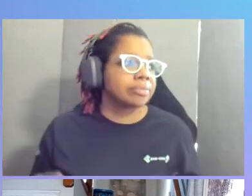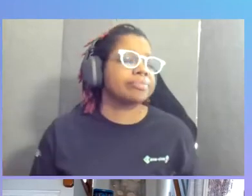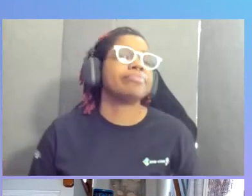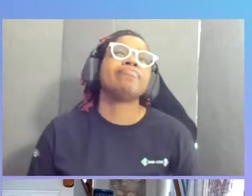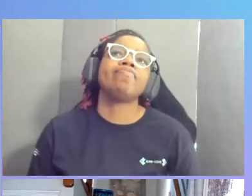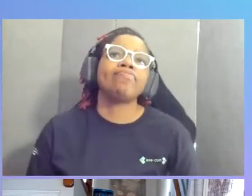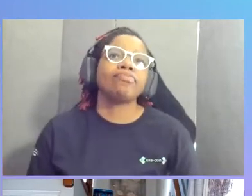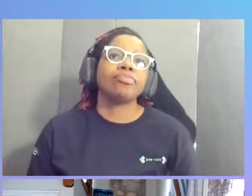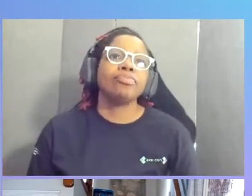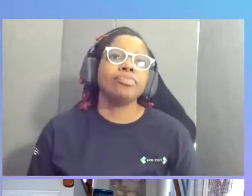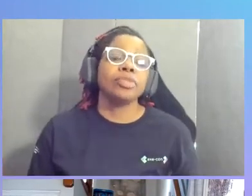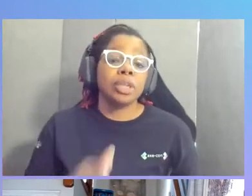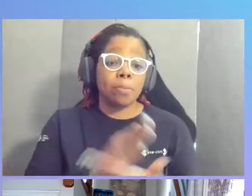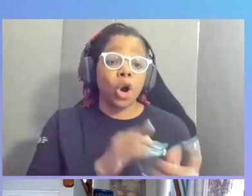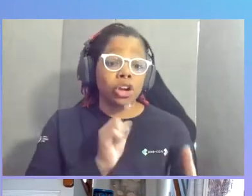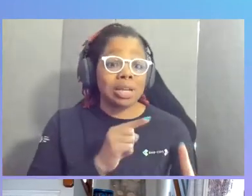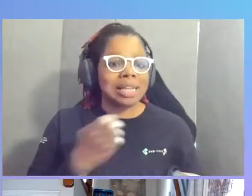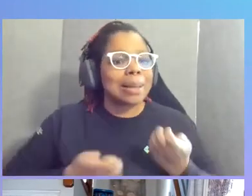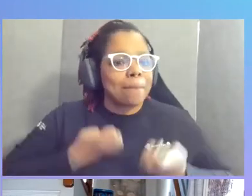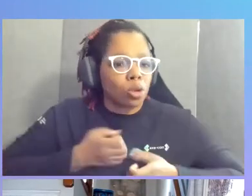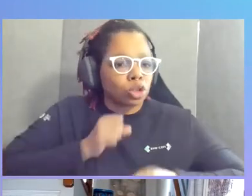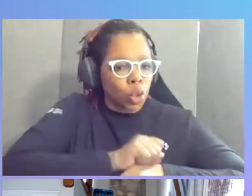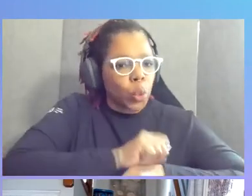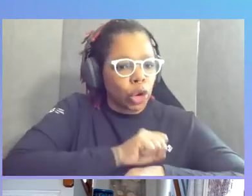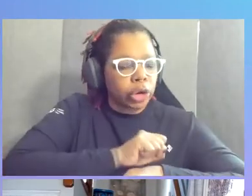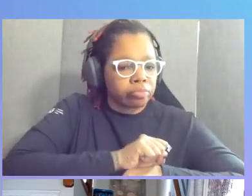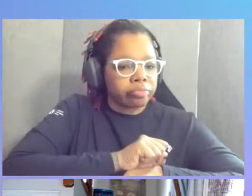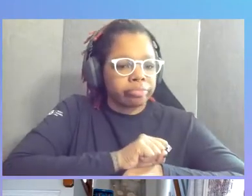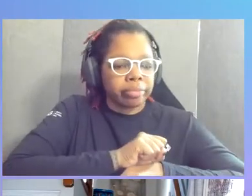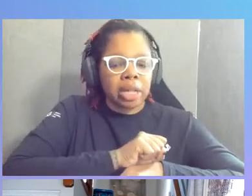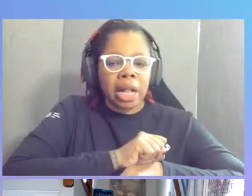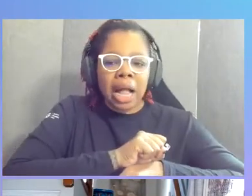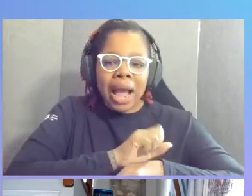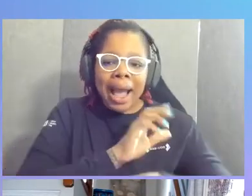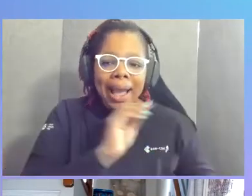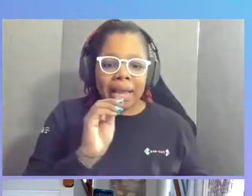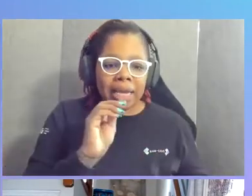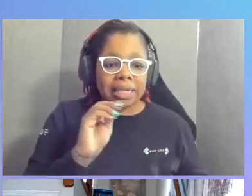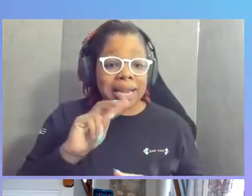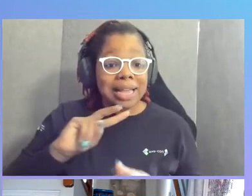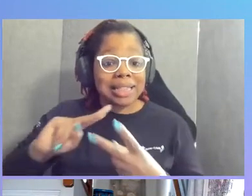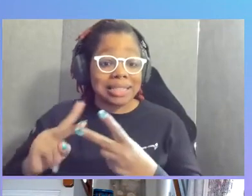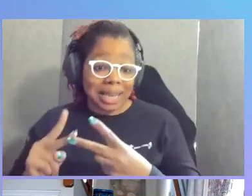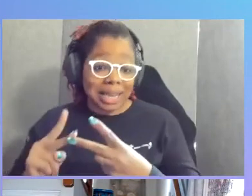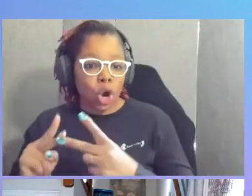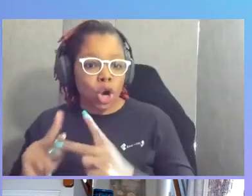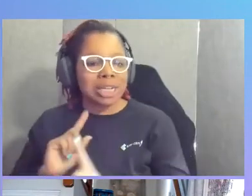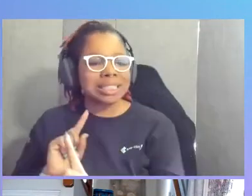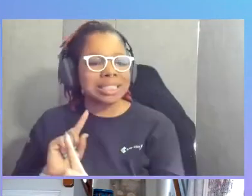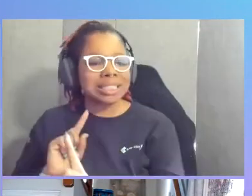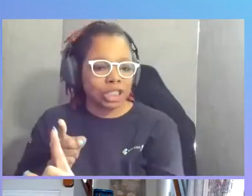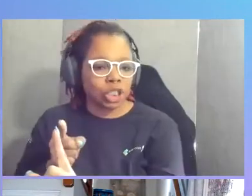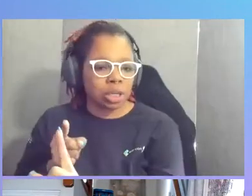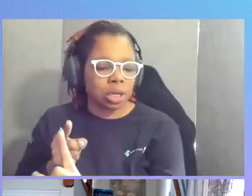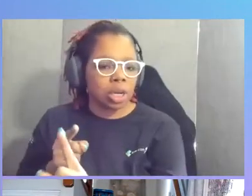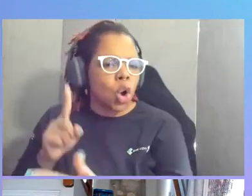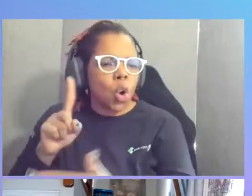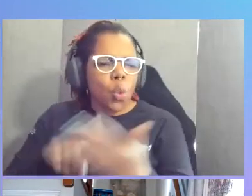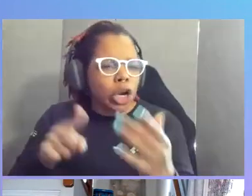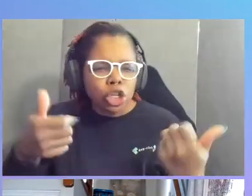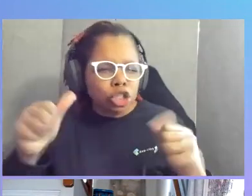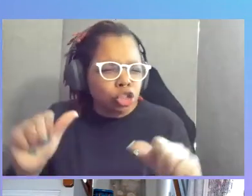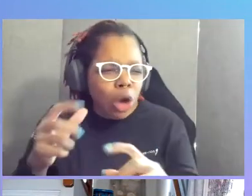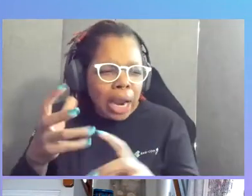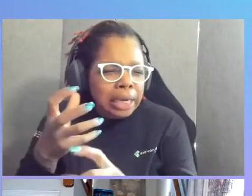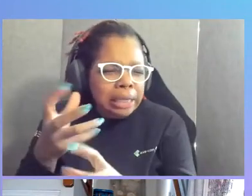so part of it is like emotional work, and the second part of it is intention. Like, what are you trying to get out of